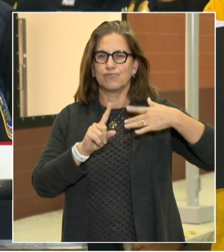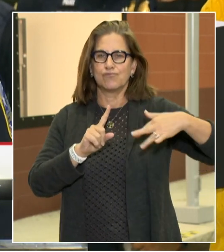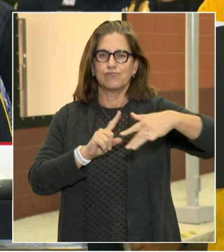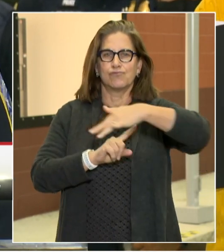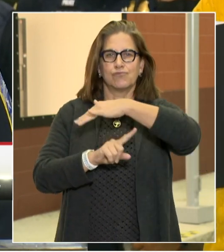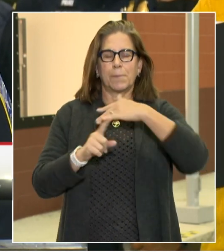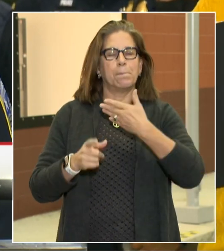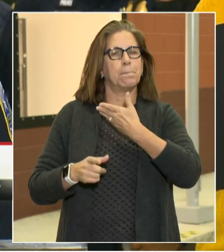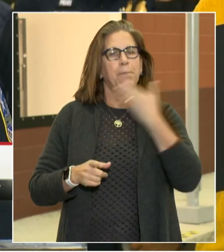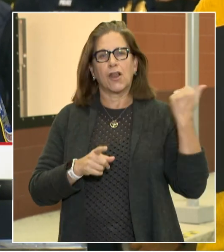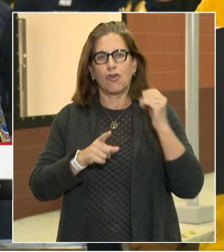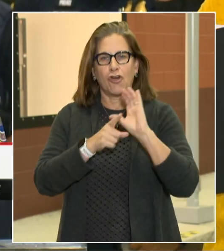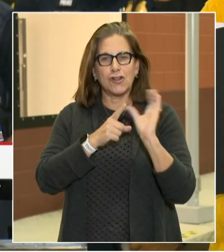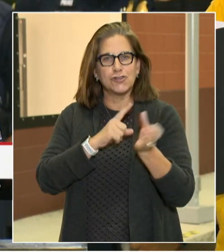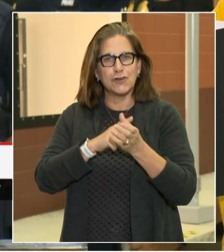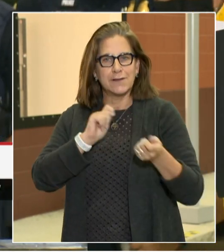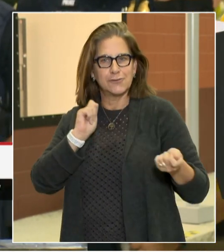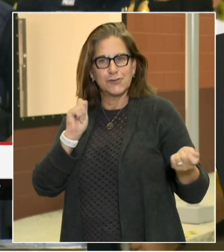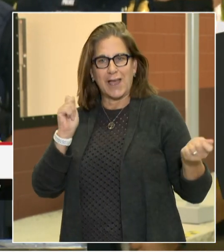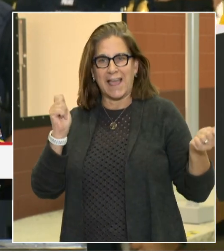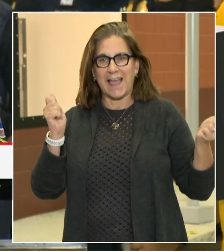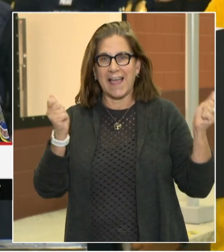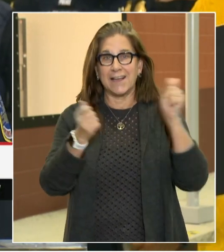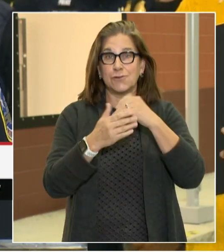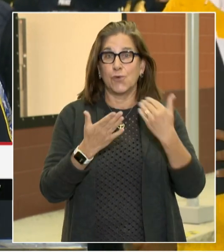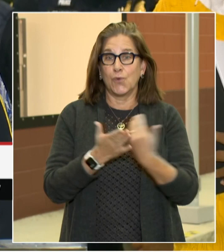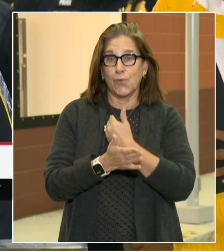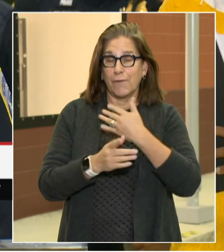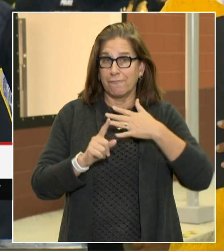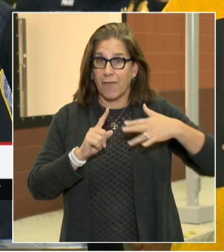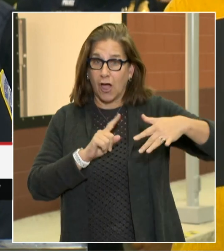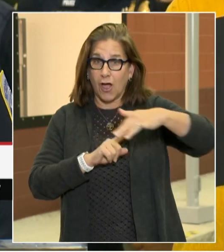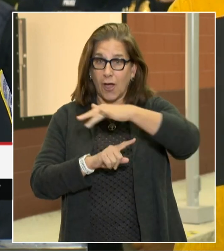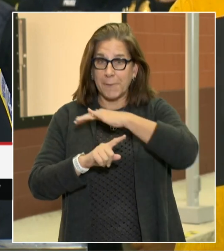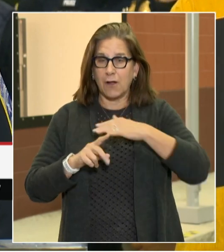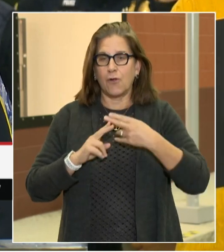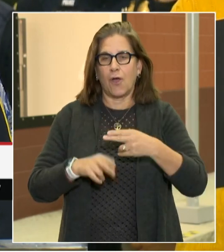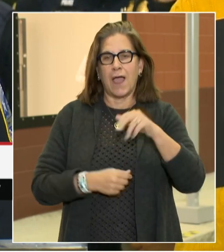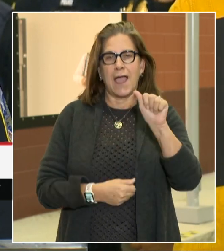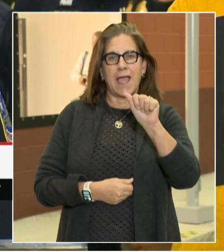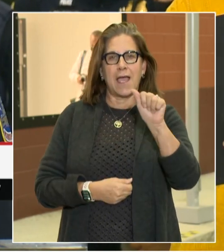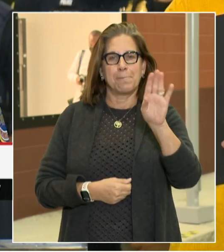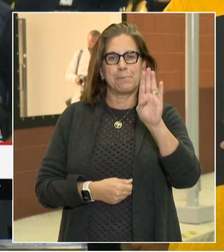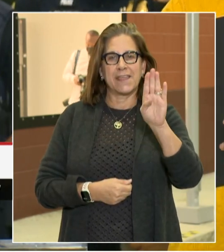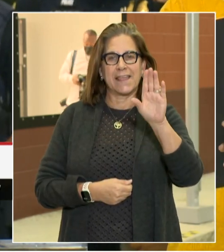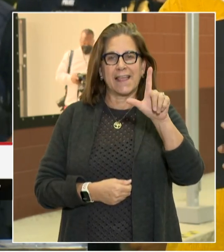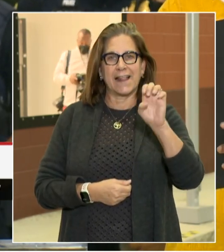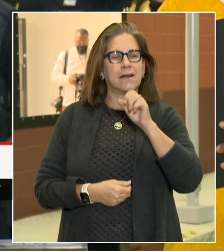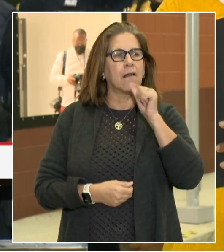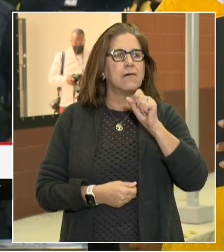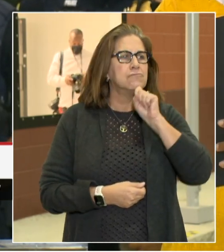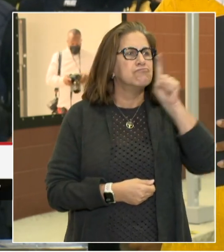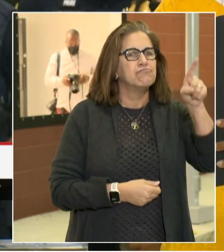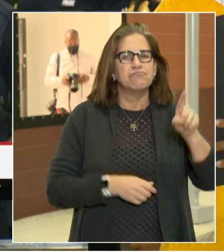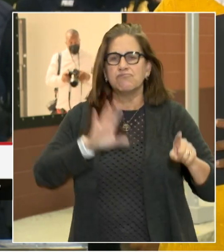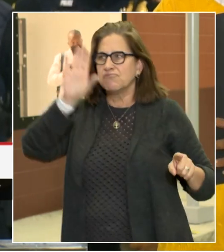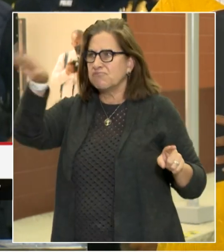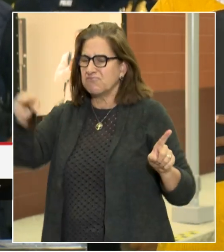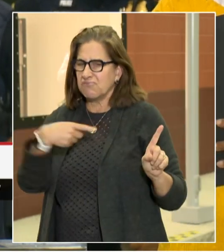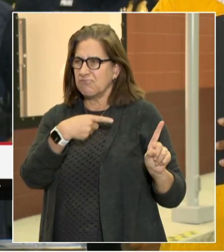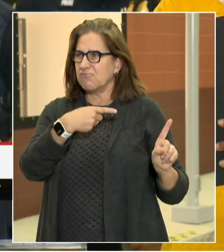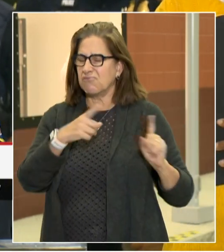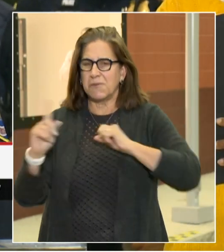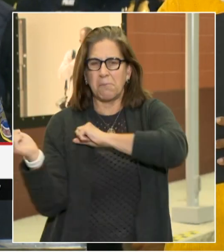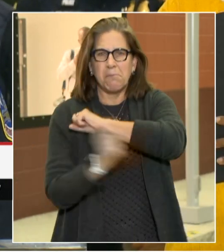officer, it is important to impart that ABLE is not a disciplinary reporting program, but a program that stresses